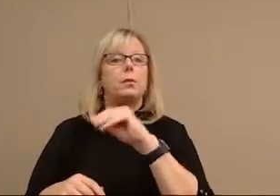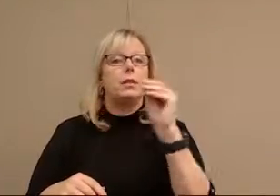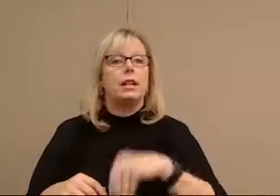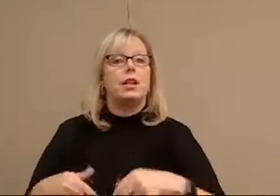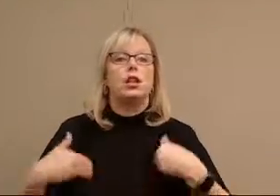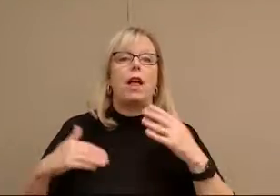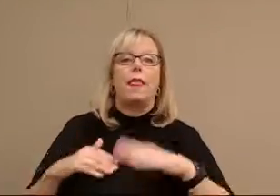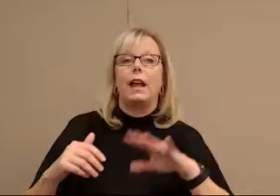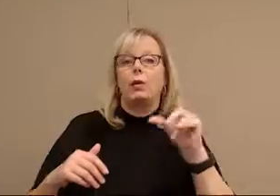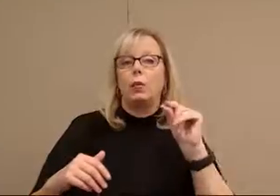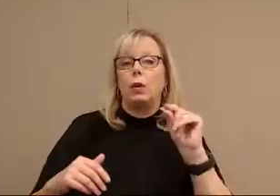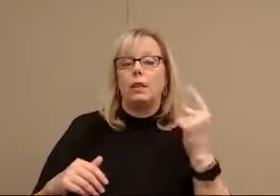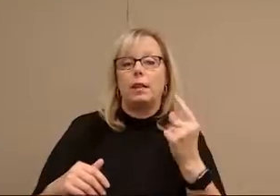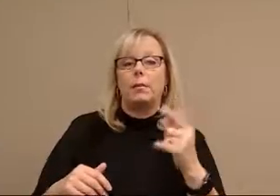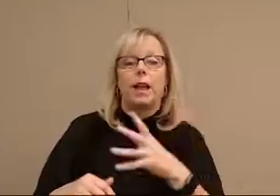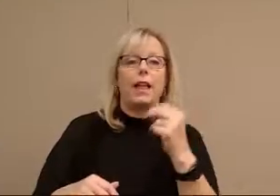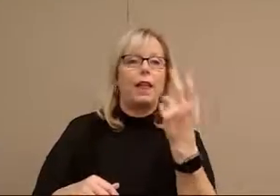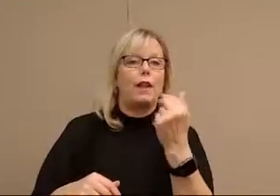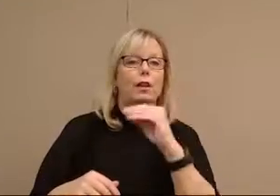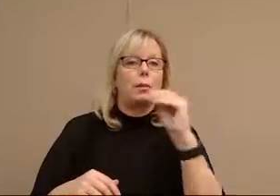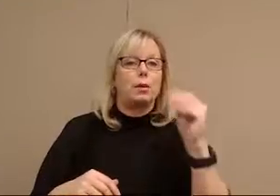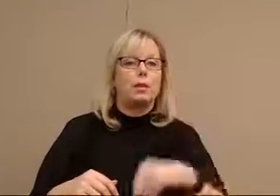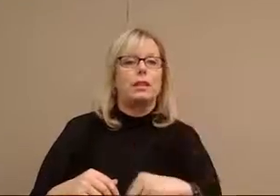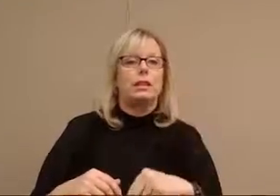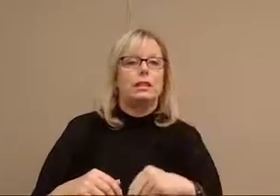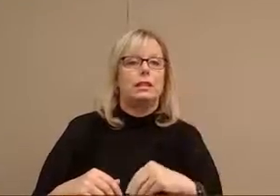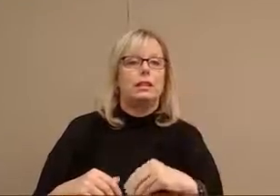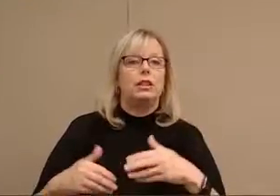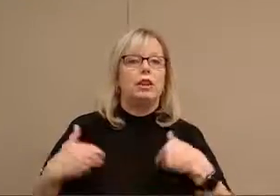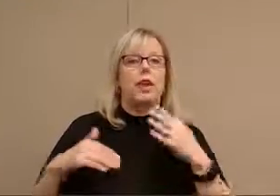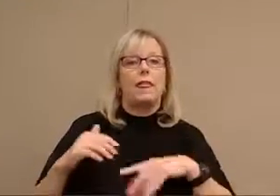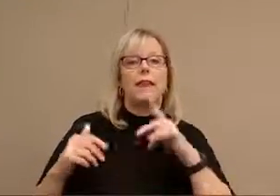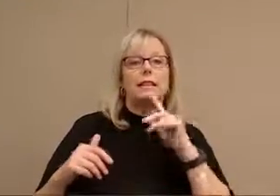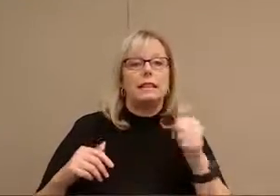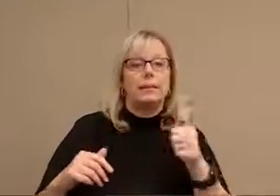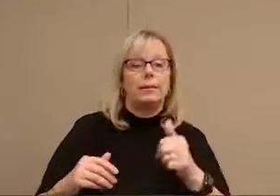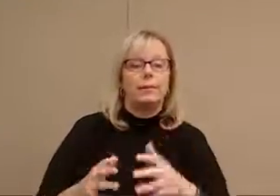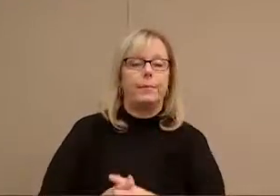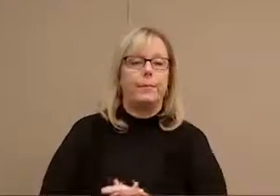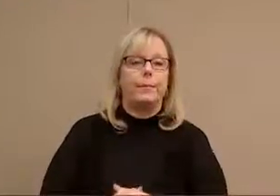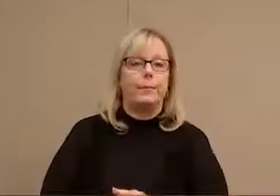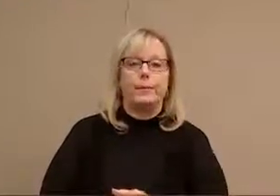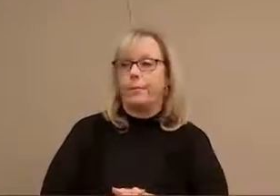under, and 13% are under the age of 10.